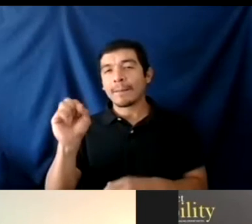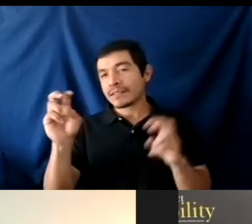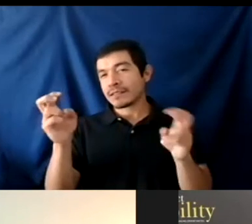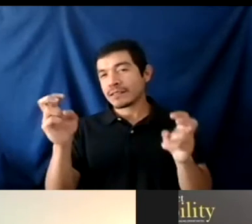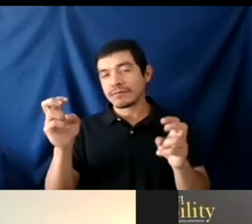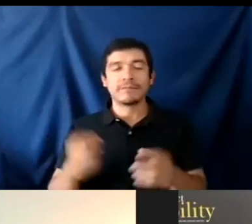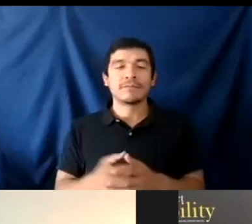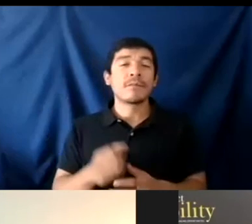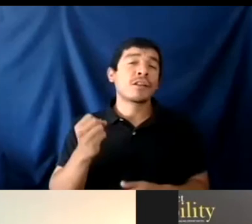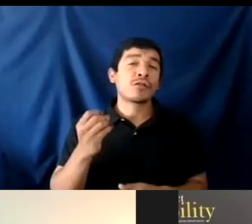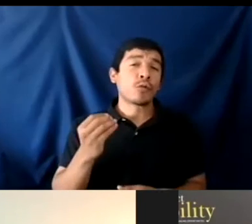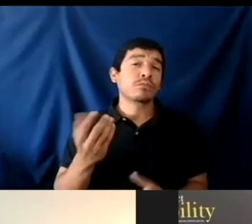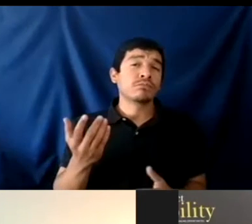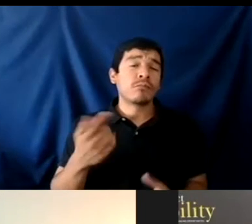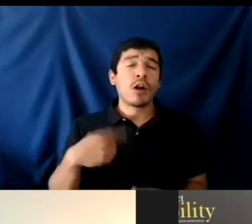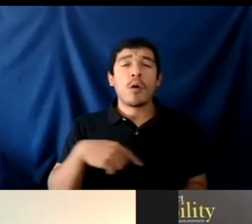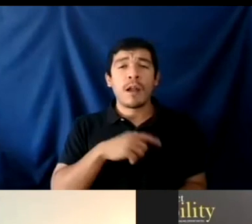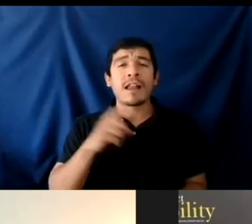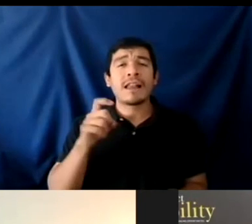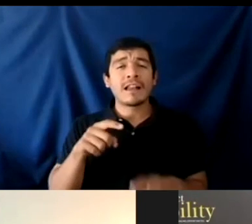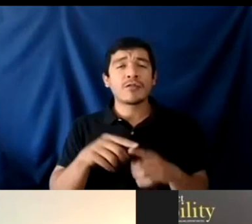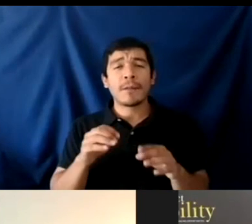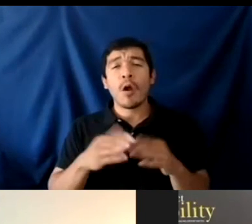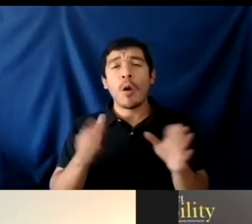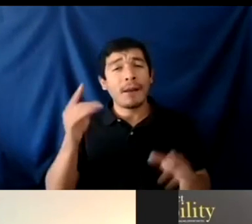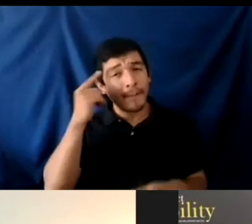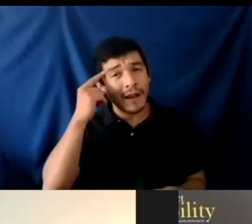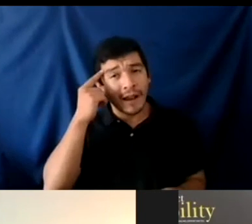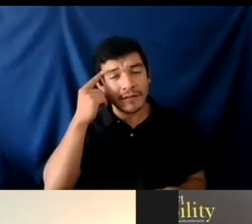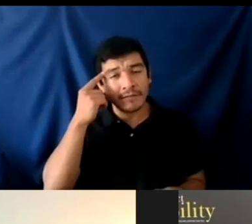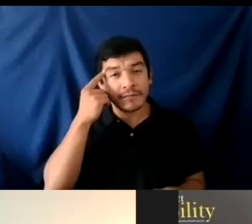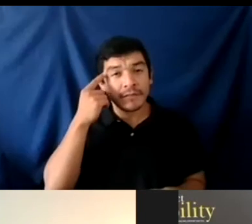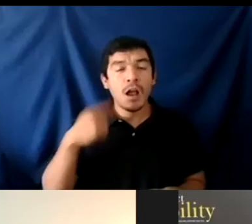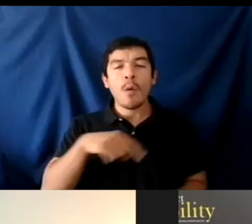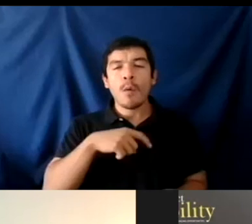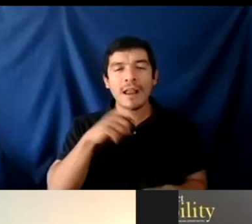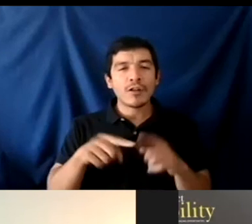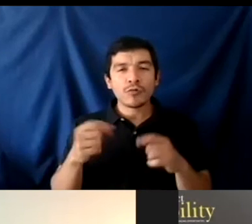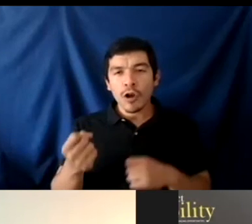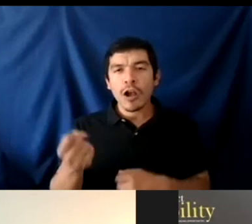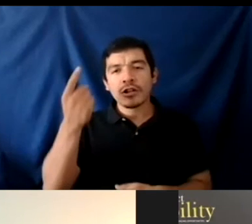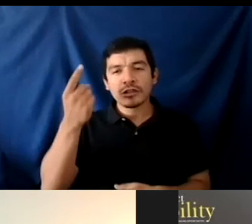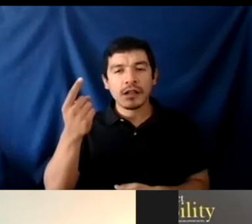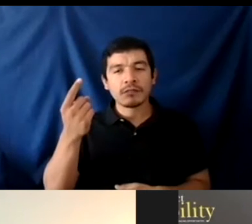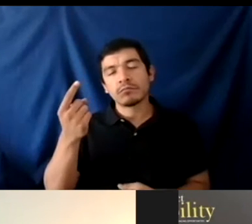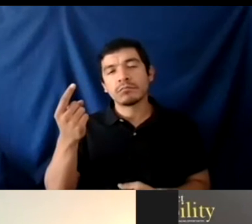well. So we need to be open-minded. We need to acknowledge our